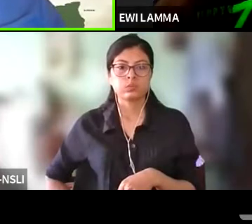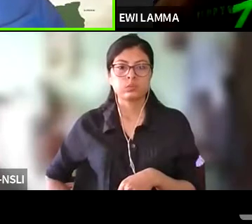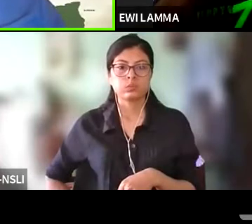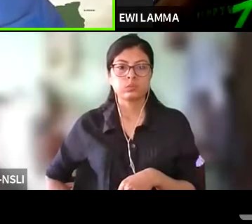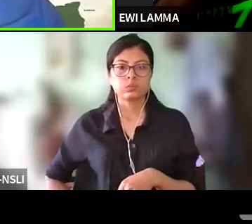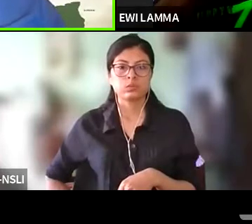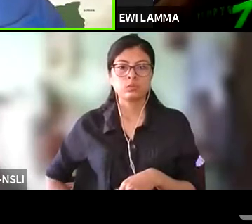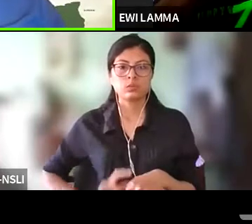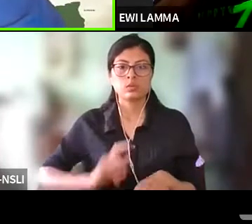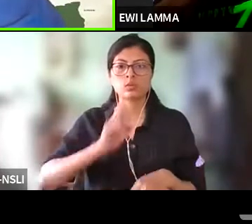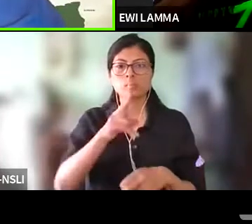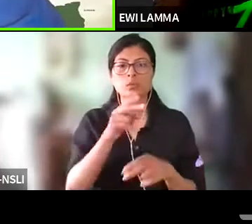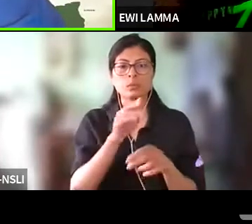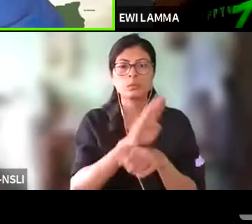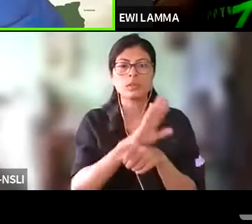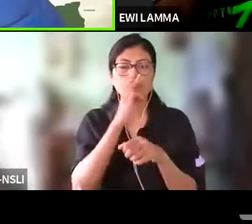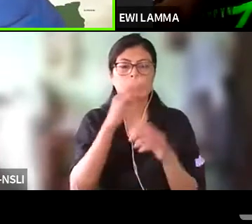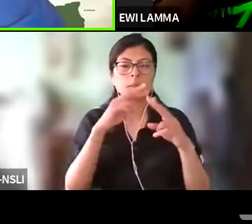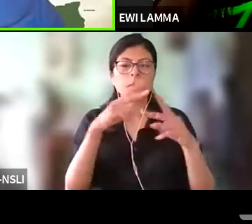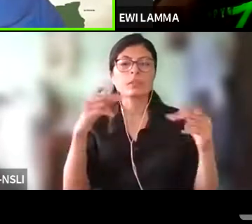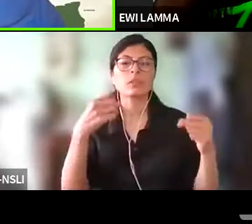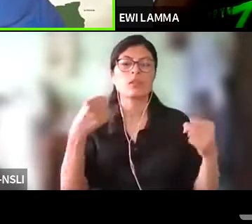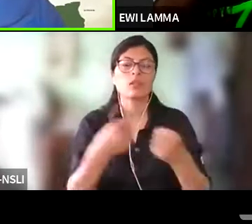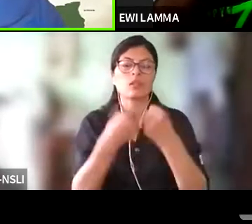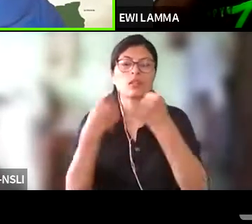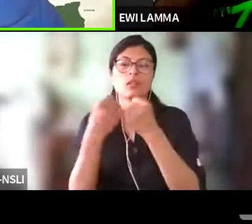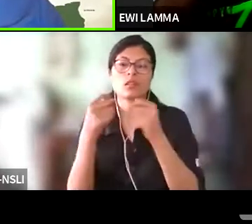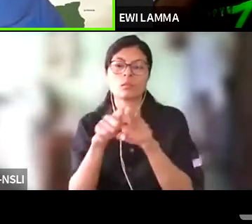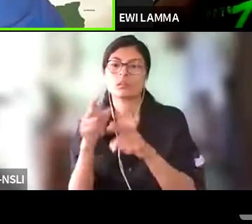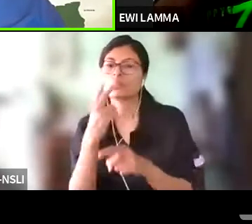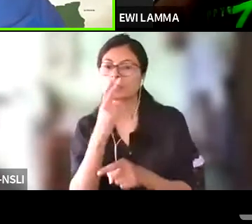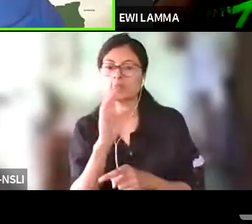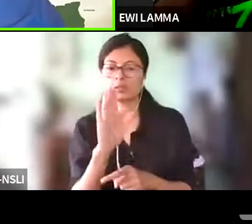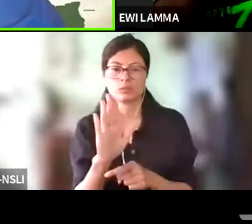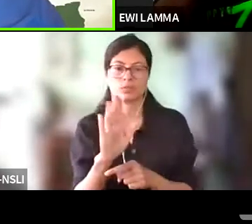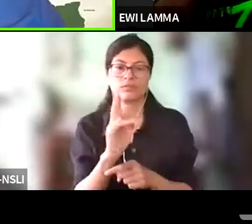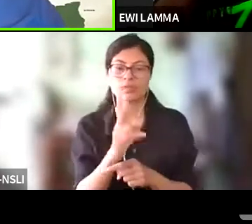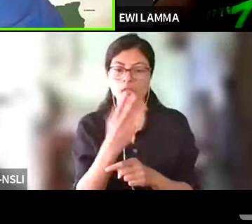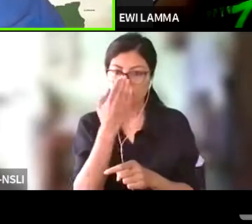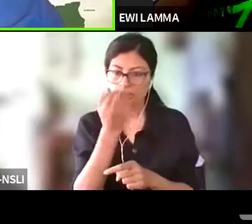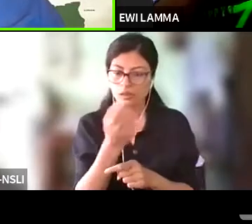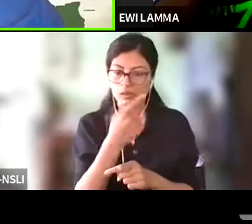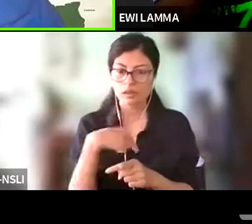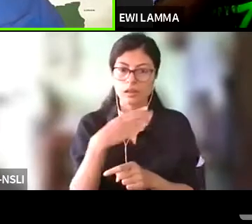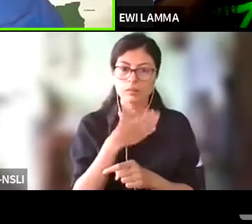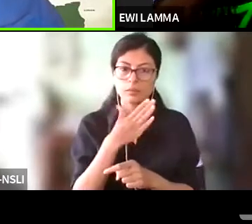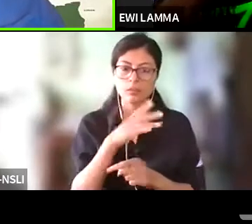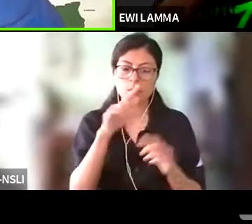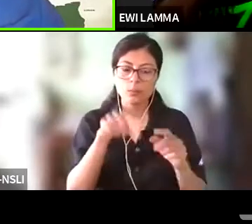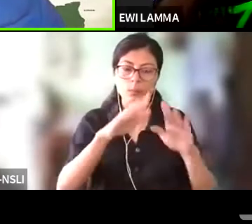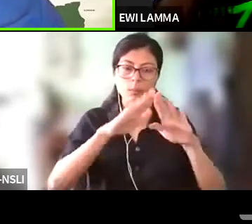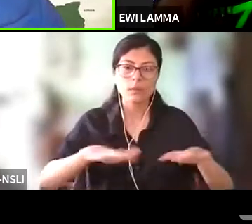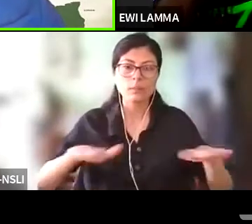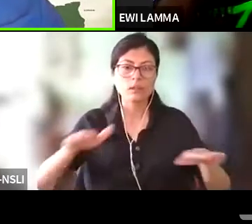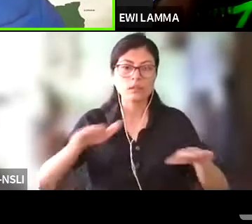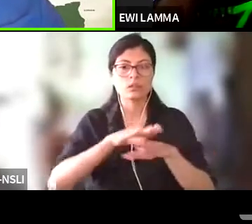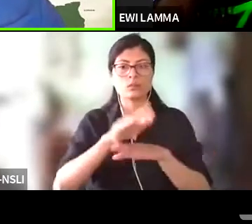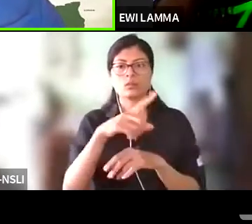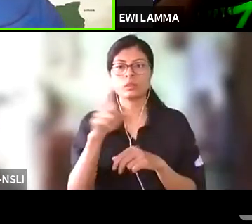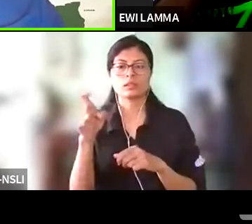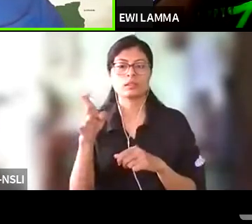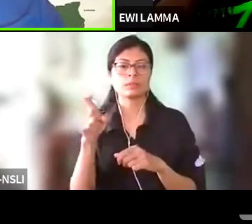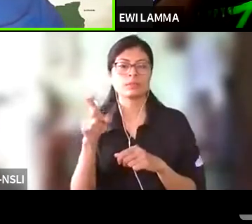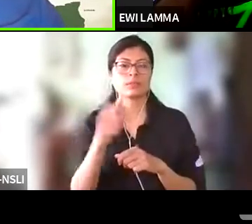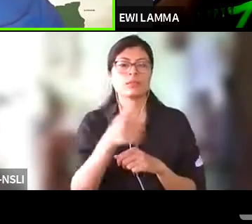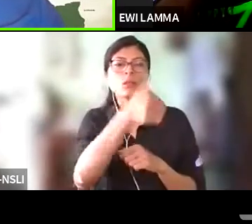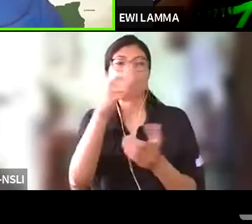a short-term, mid-term relief of sending children across or sending the women and the children across. And then eventually when they